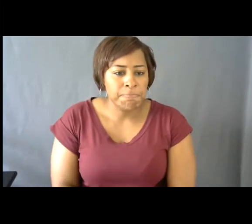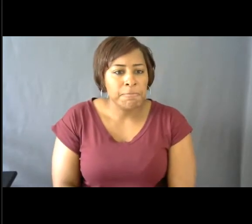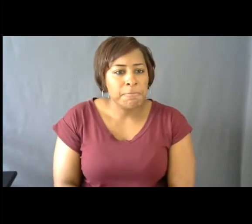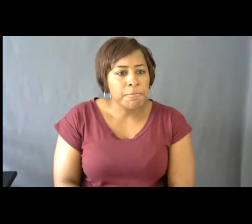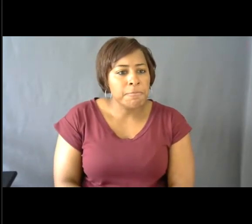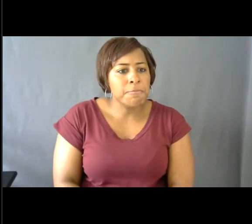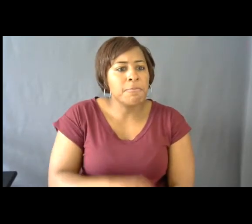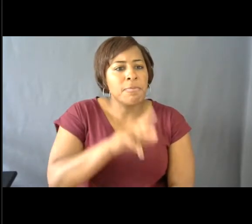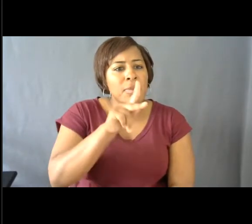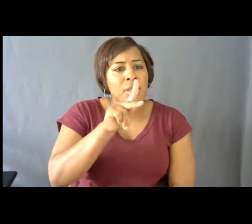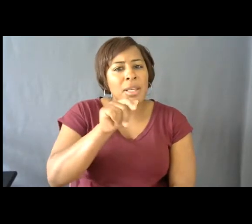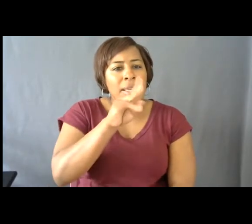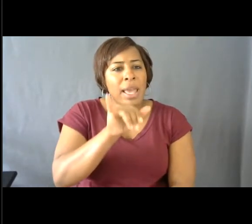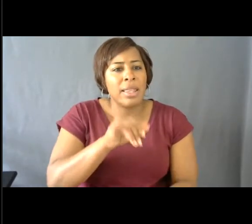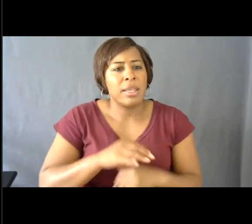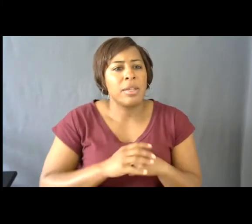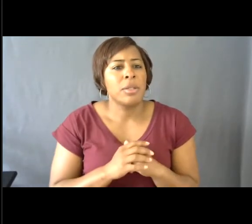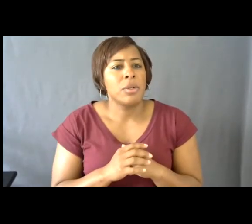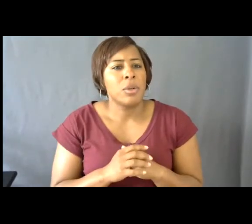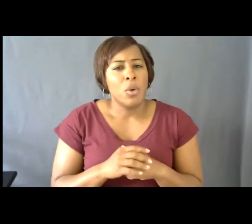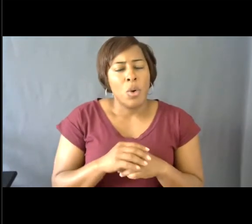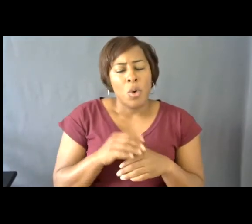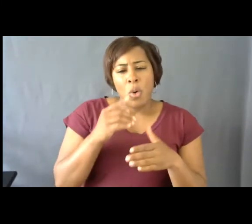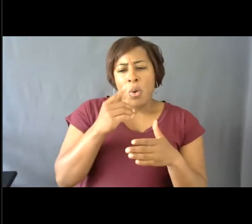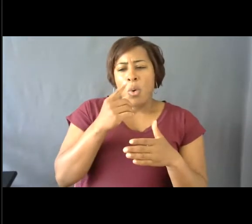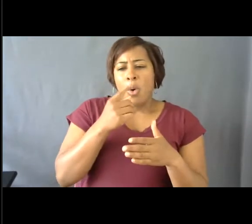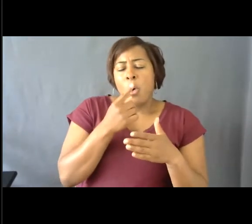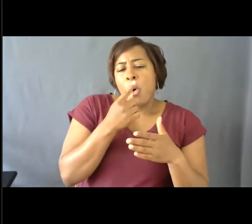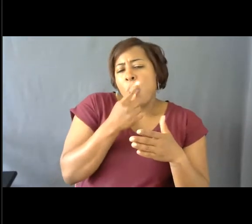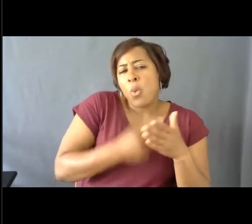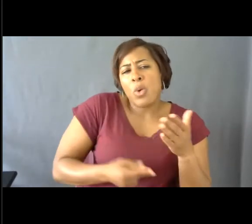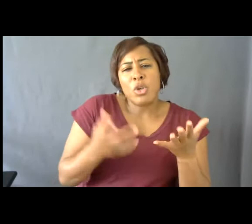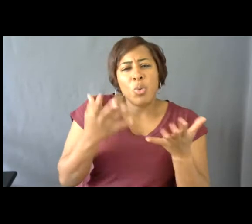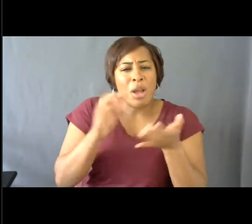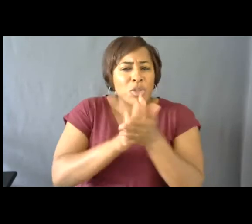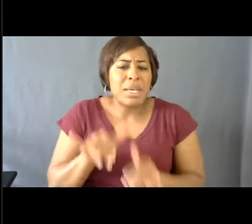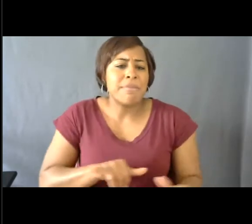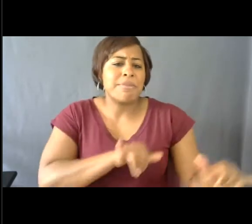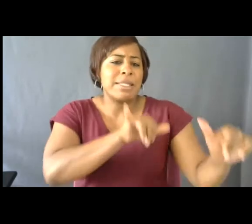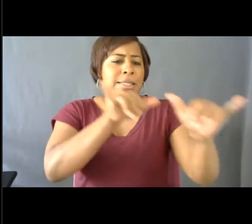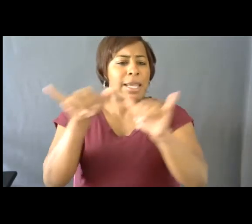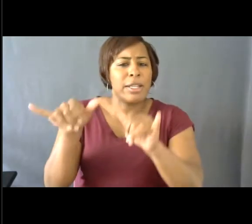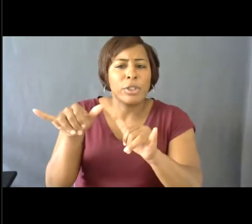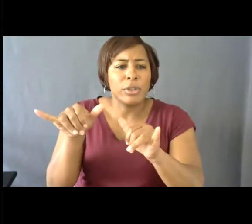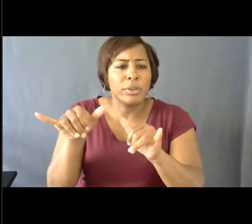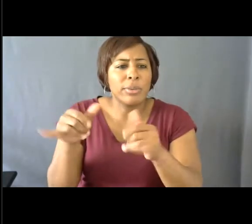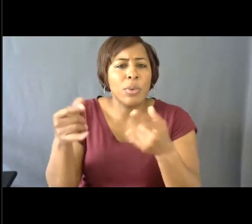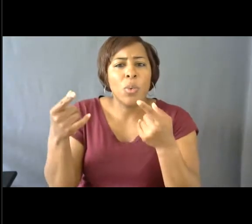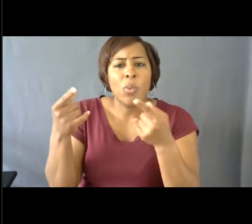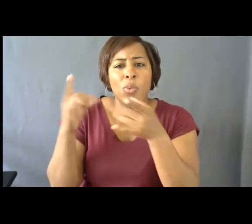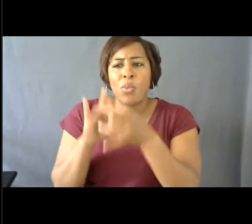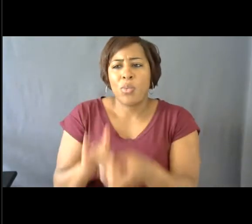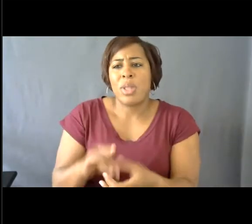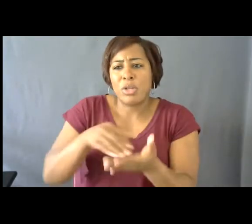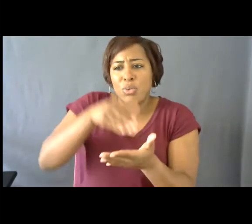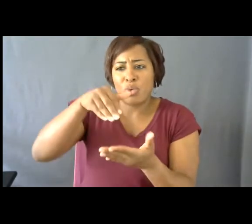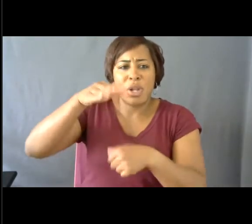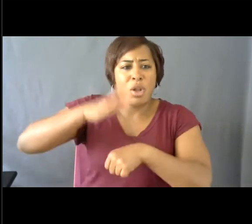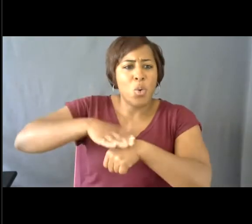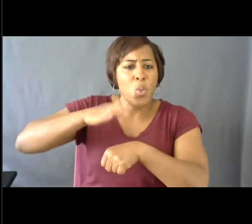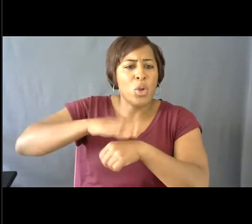What do you all say is sort of the ideal? What would you like to see be standard in tornado warning communication?